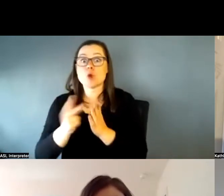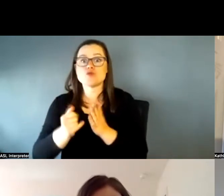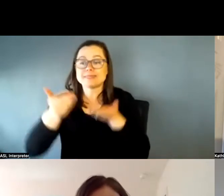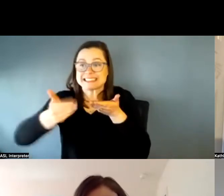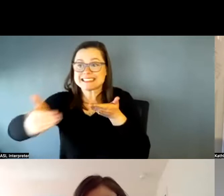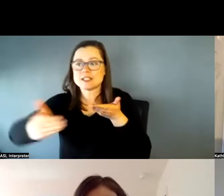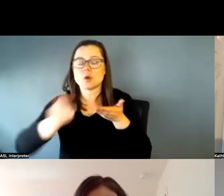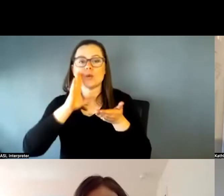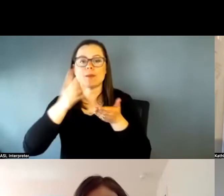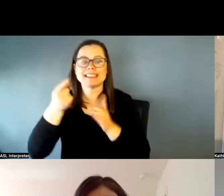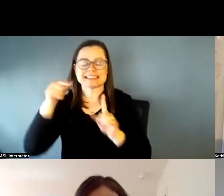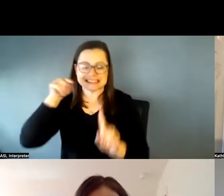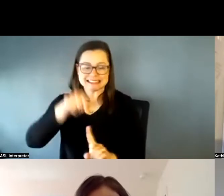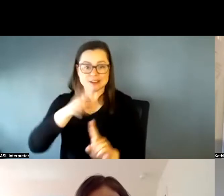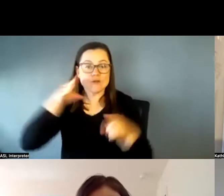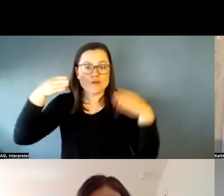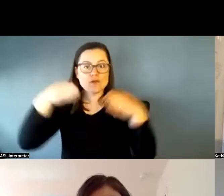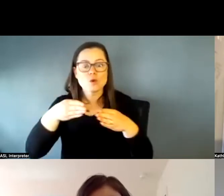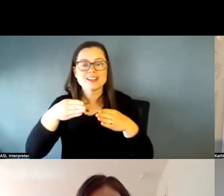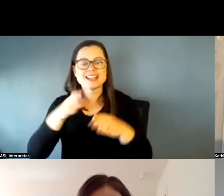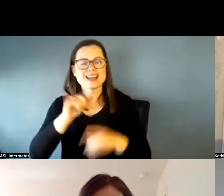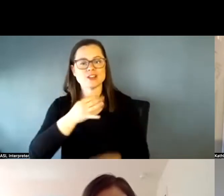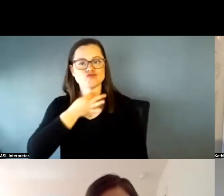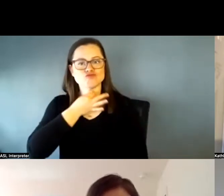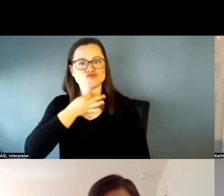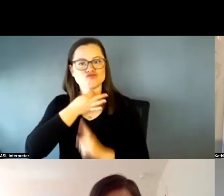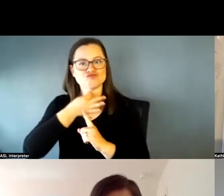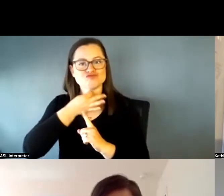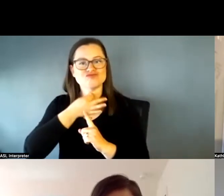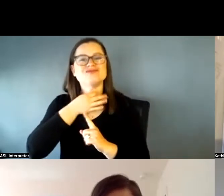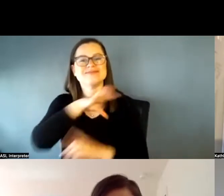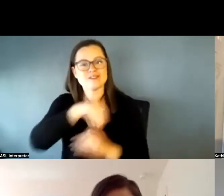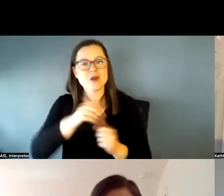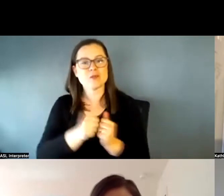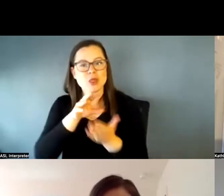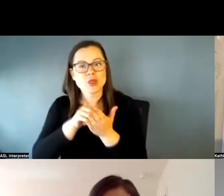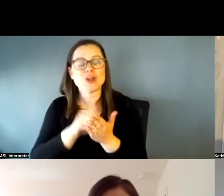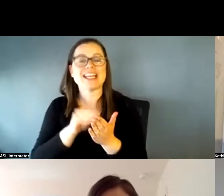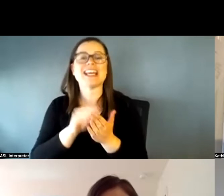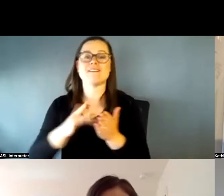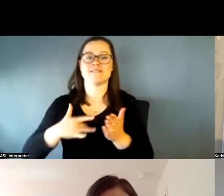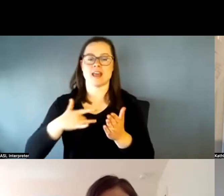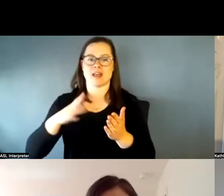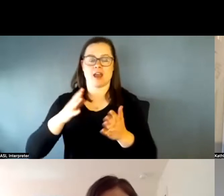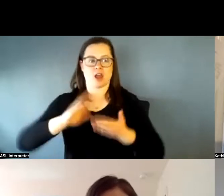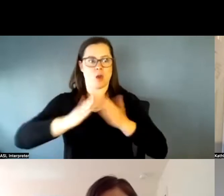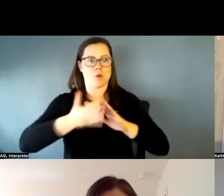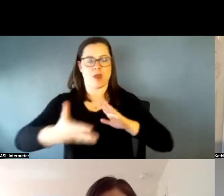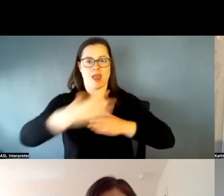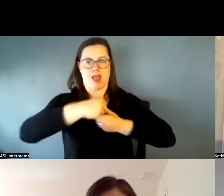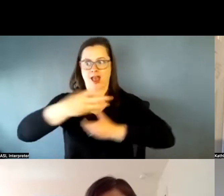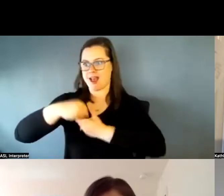and curiosity that comes with learning, and then building this sense of community among our participants too. So I